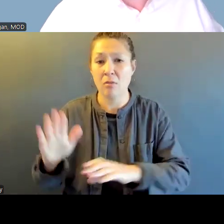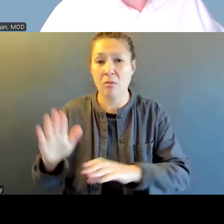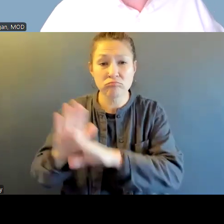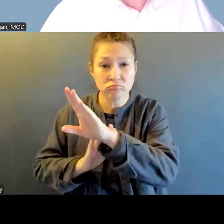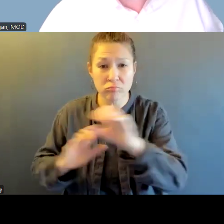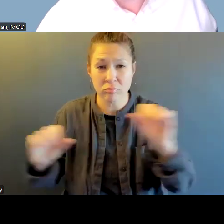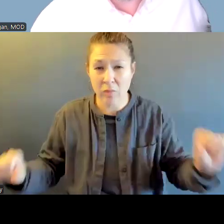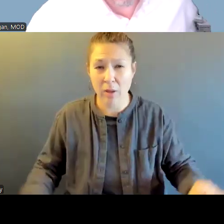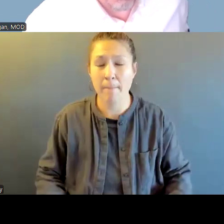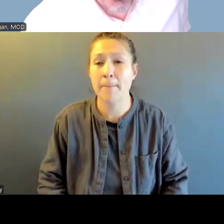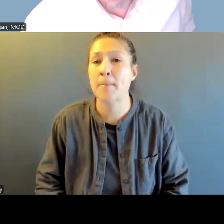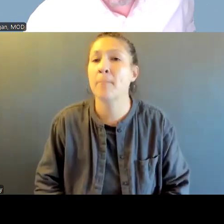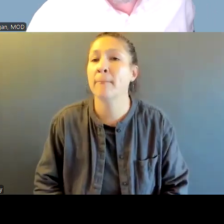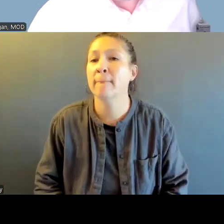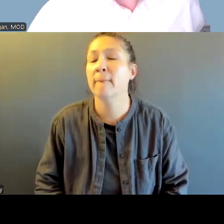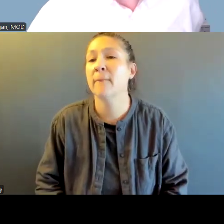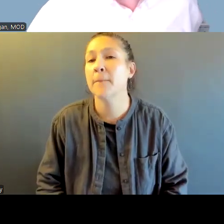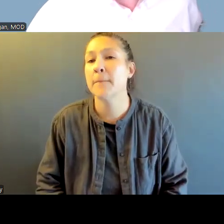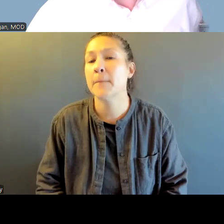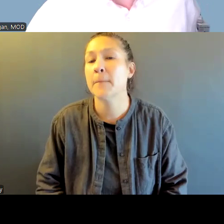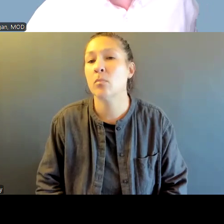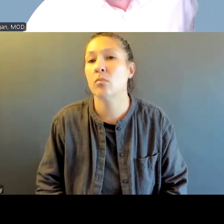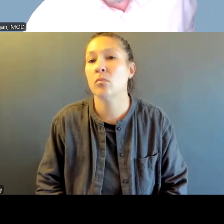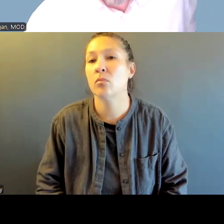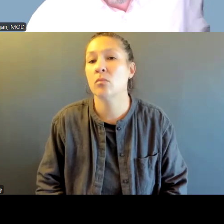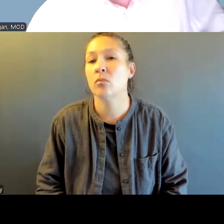So I've tried to put together